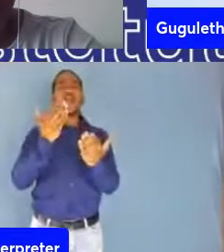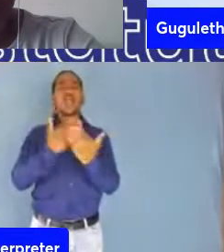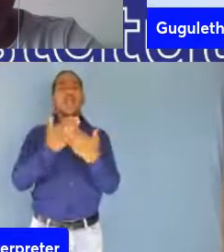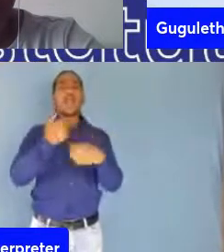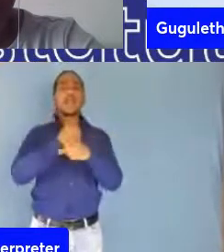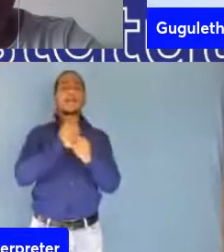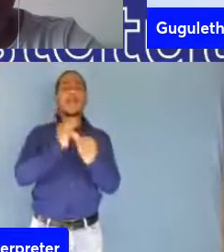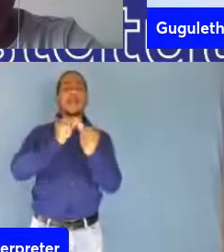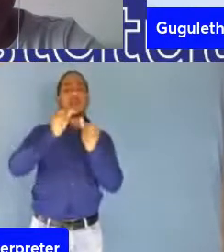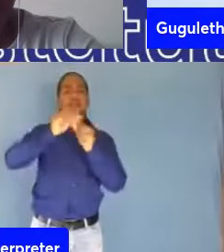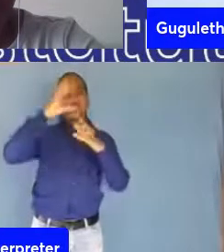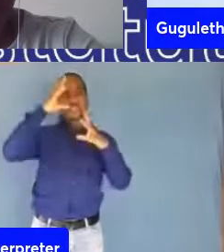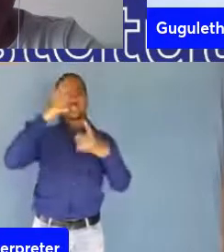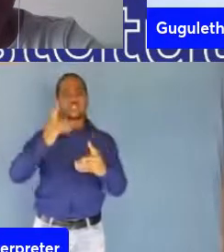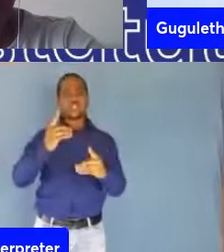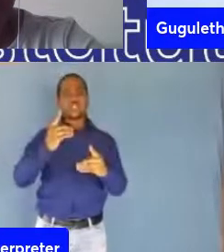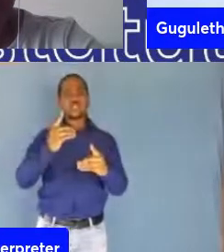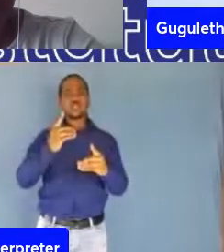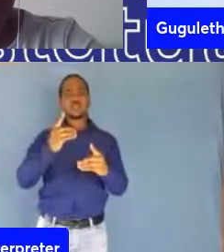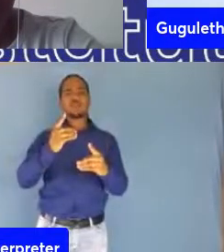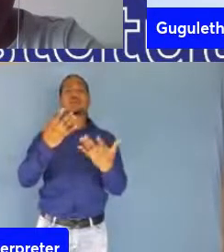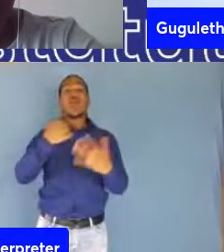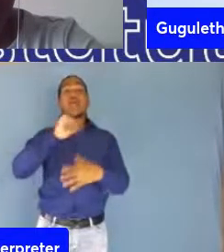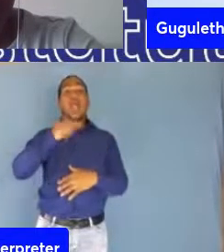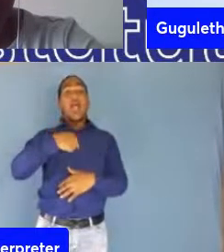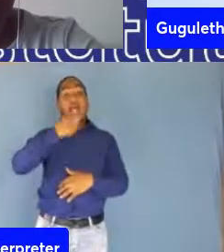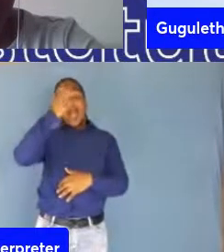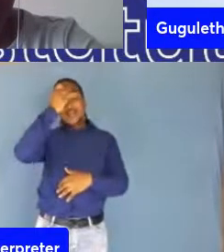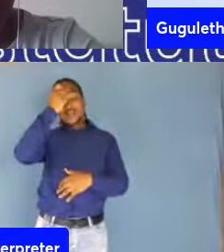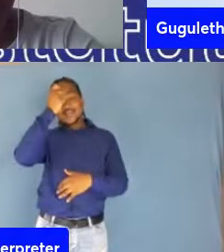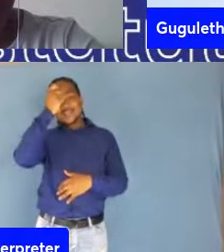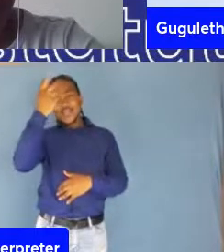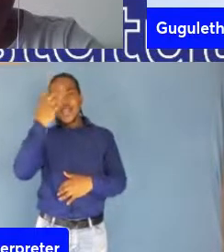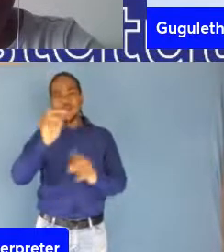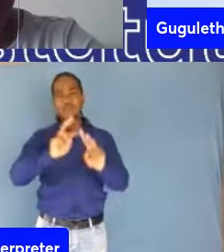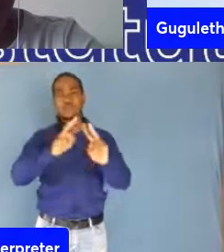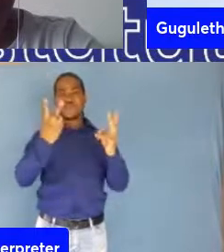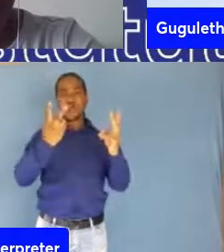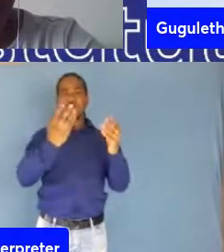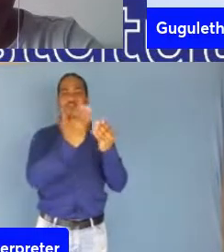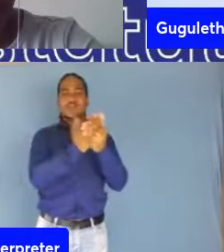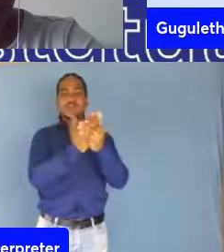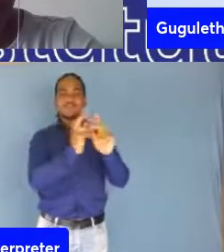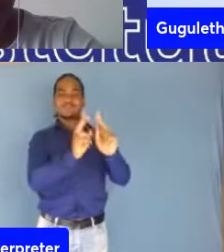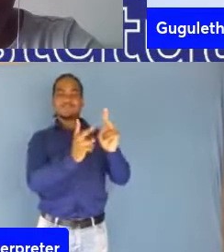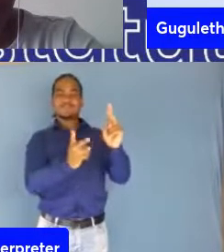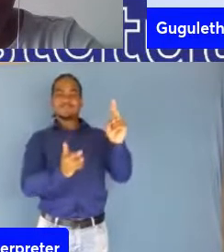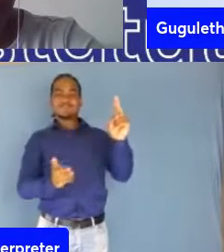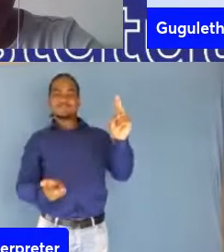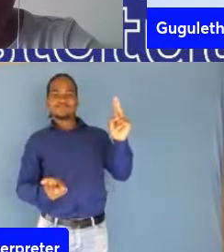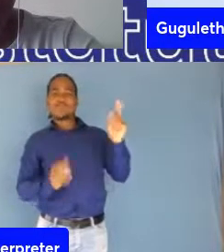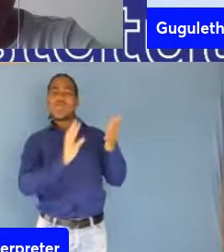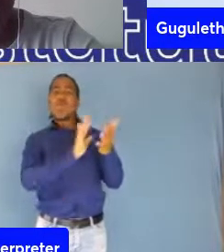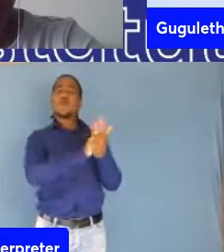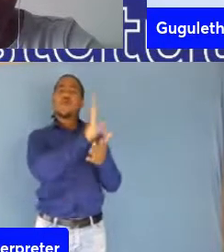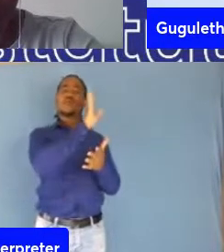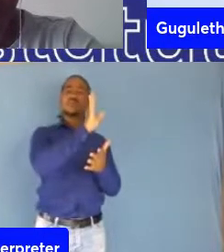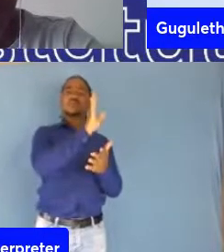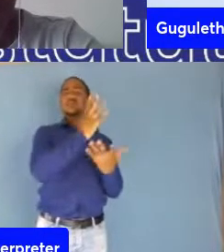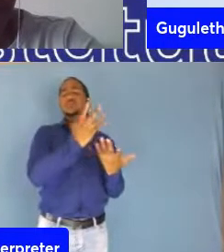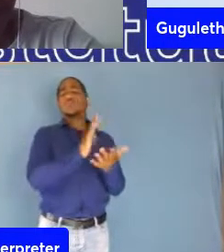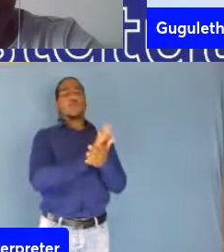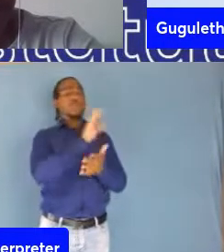And I understand that there's obviously different cases that we're looking at. We're looking at a 14-year-old who has been violated, and we're